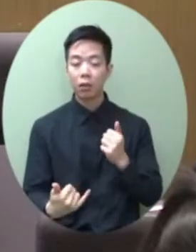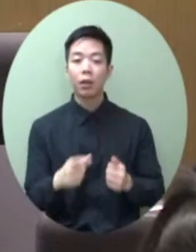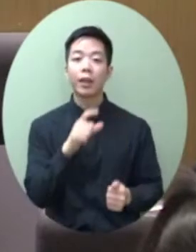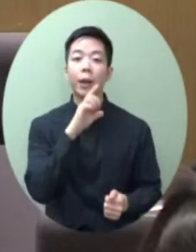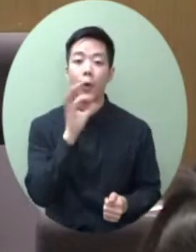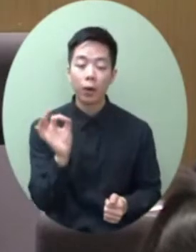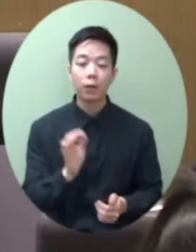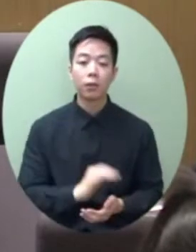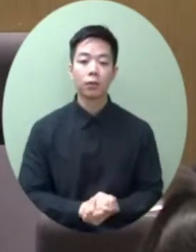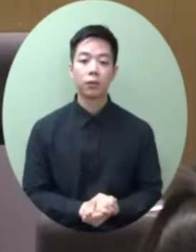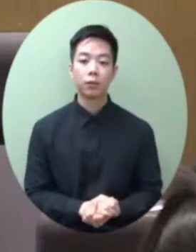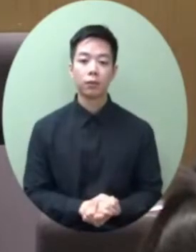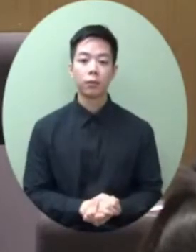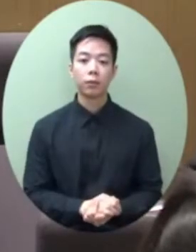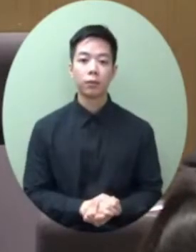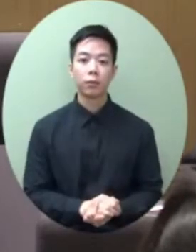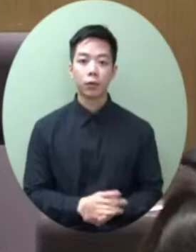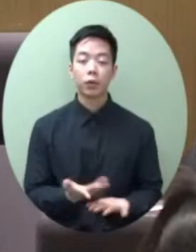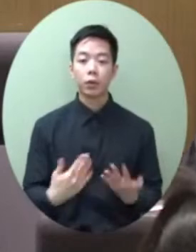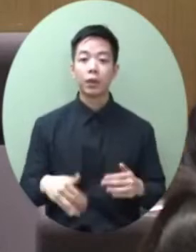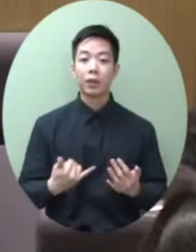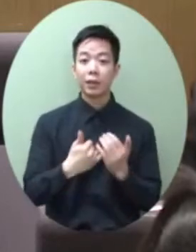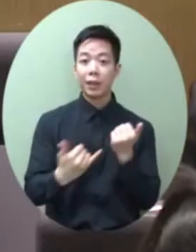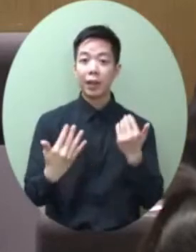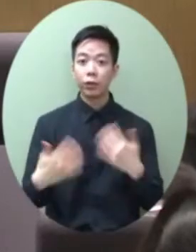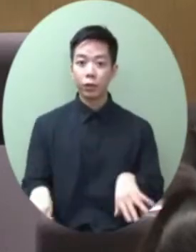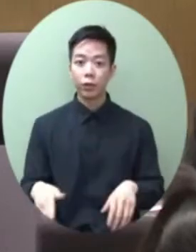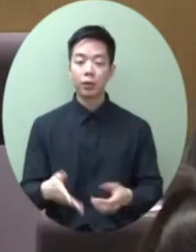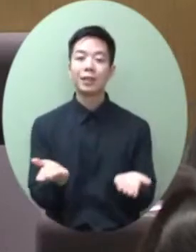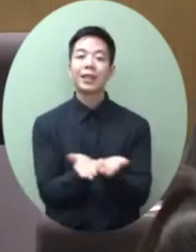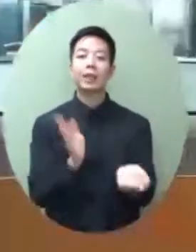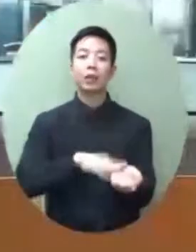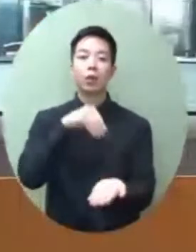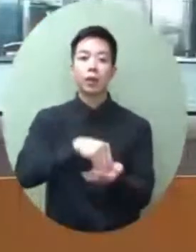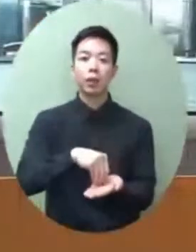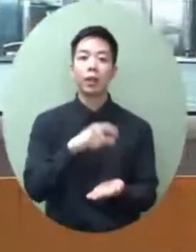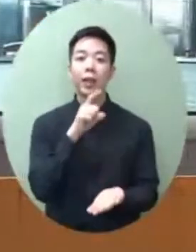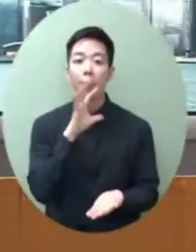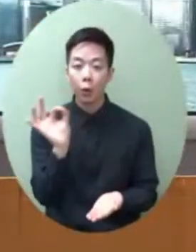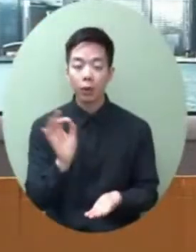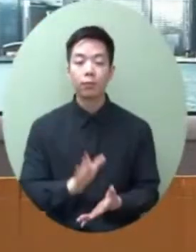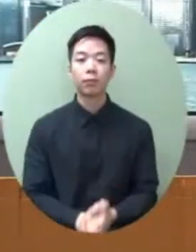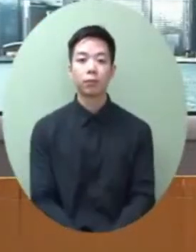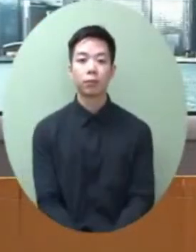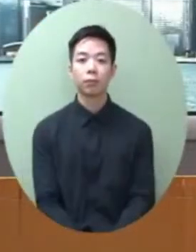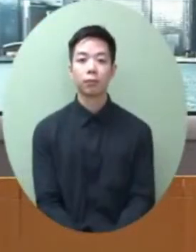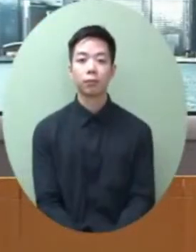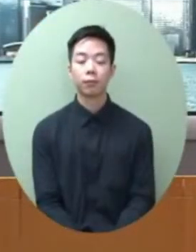given birth? Have any of the newborn babies been found to have been infected?